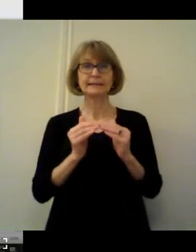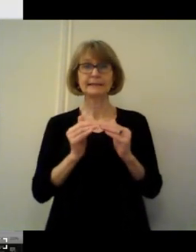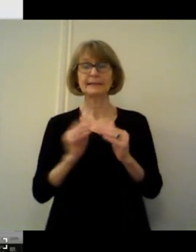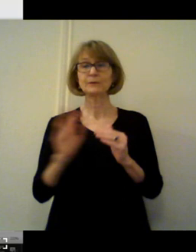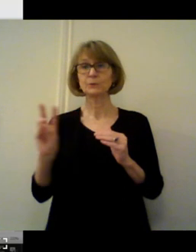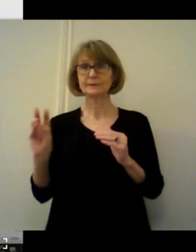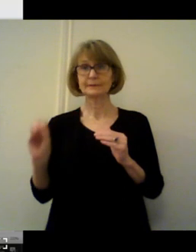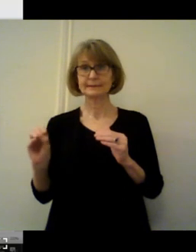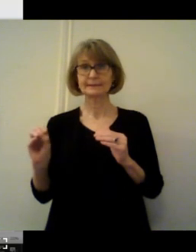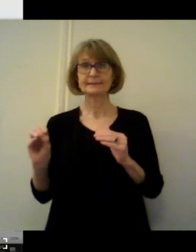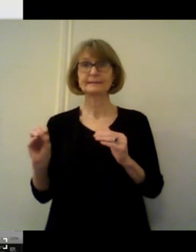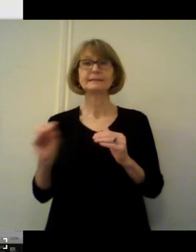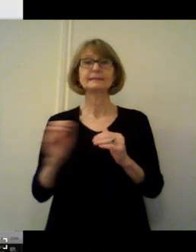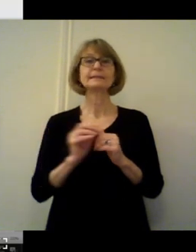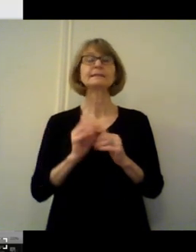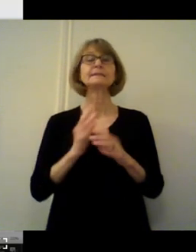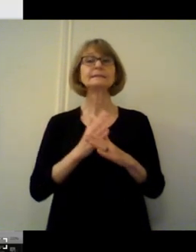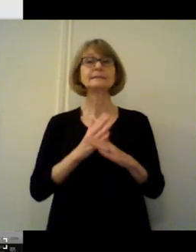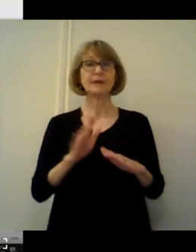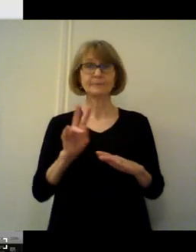60. Now we're going to divide by 2.